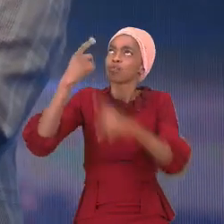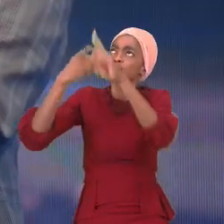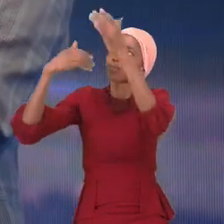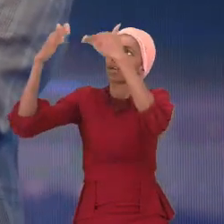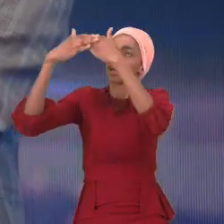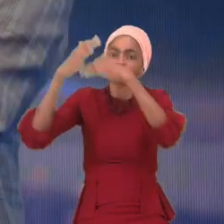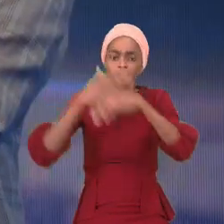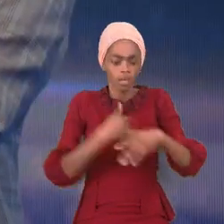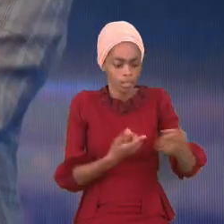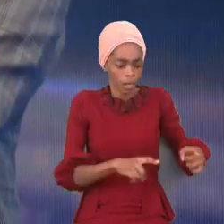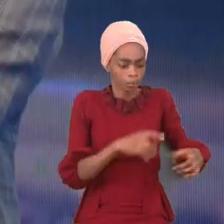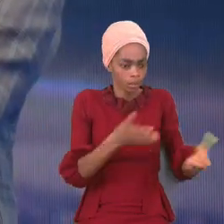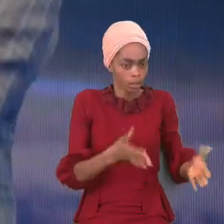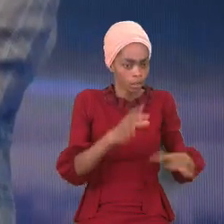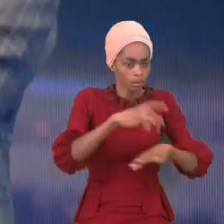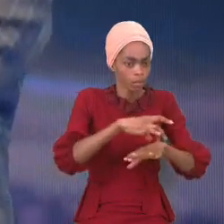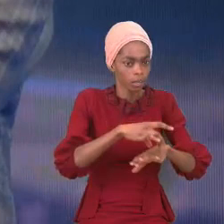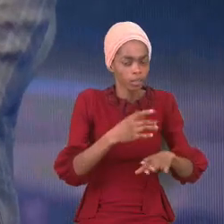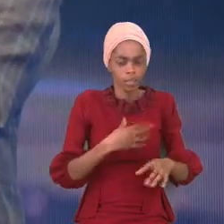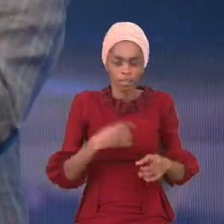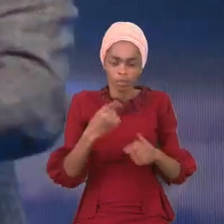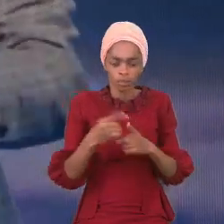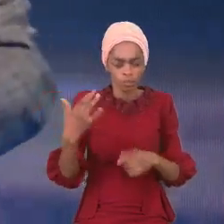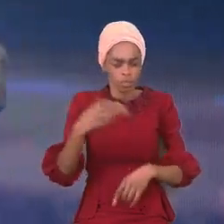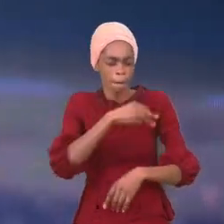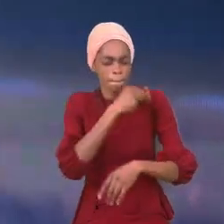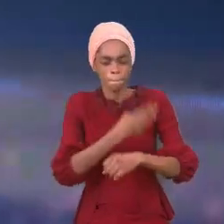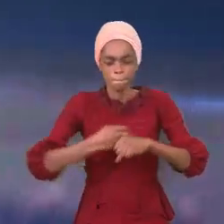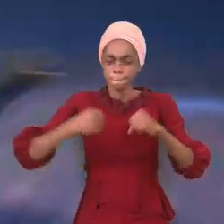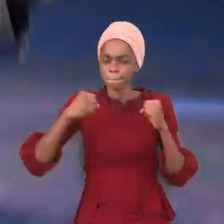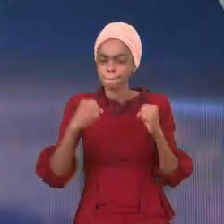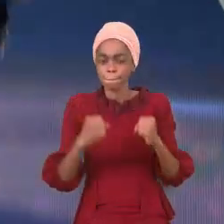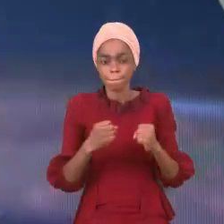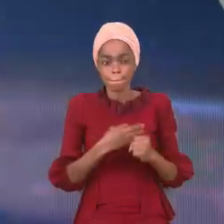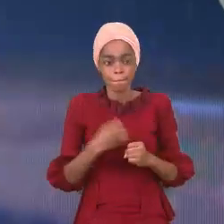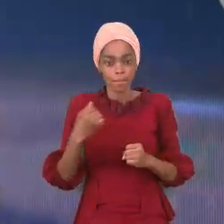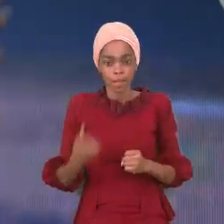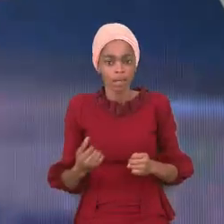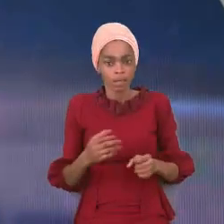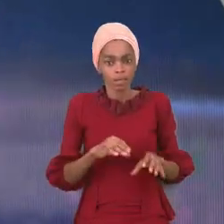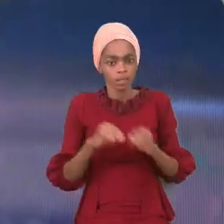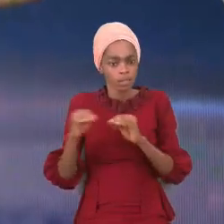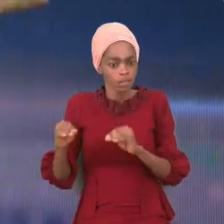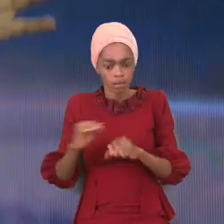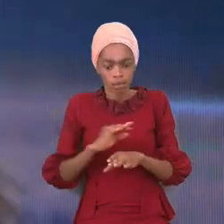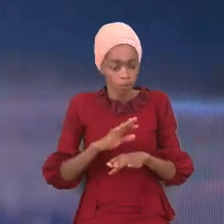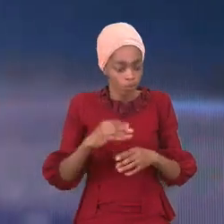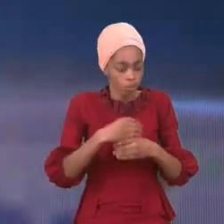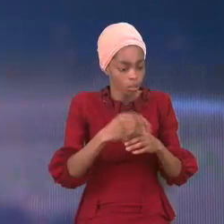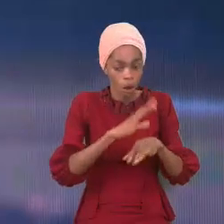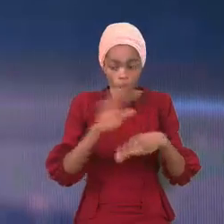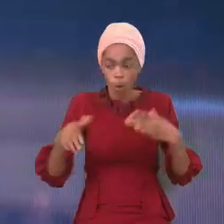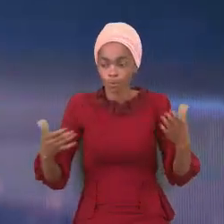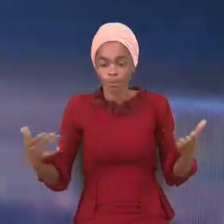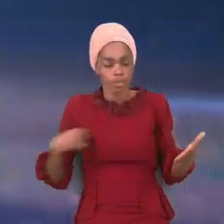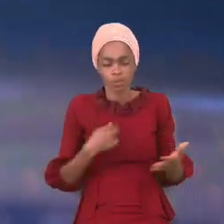word, and the word was so mighty and powerful and said the whole thing that we see now